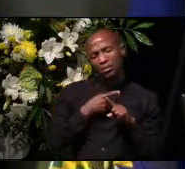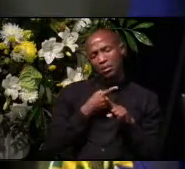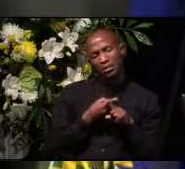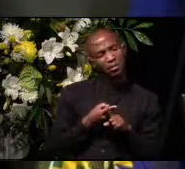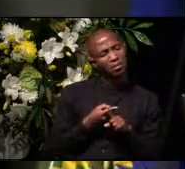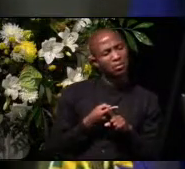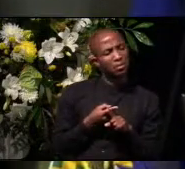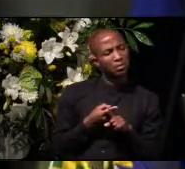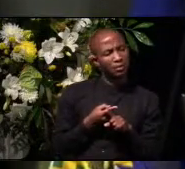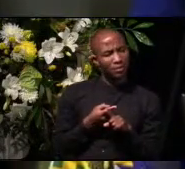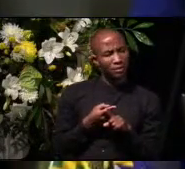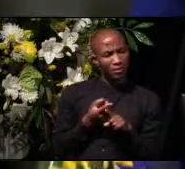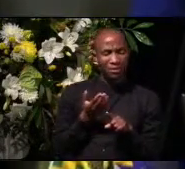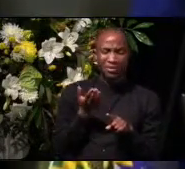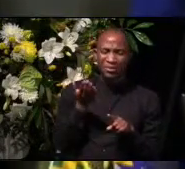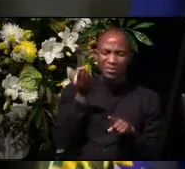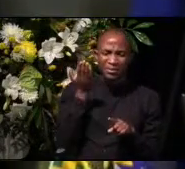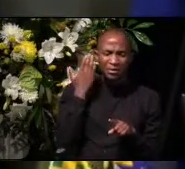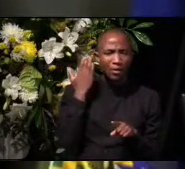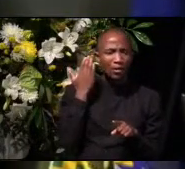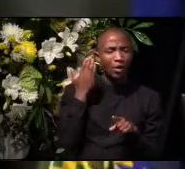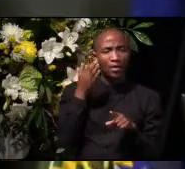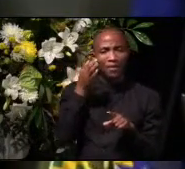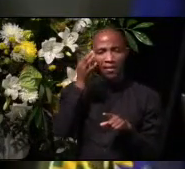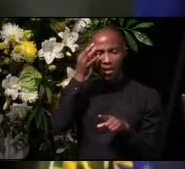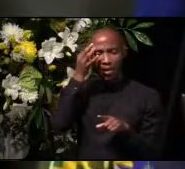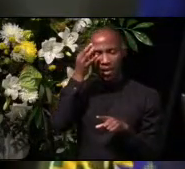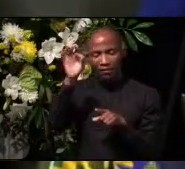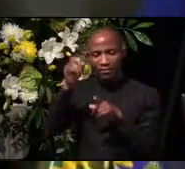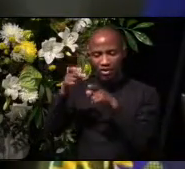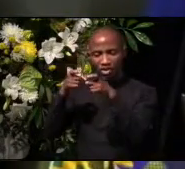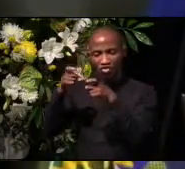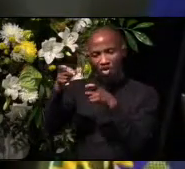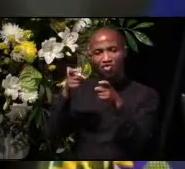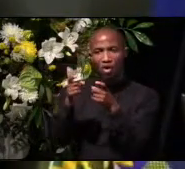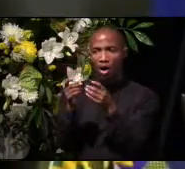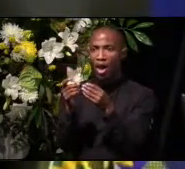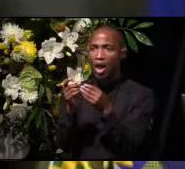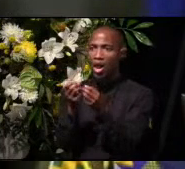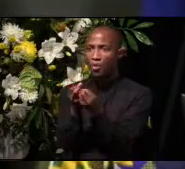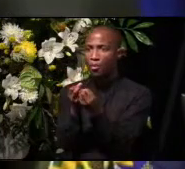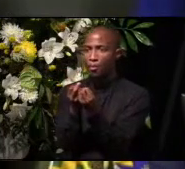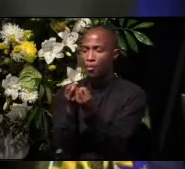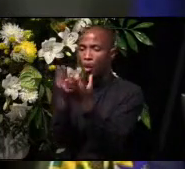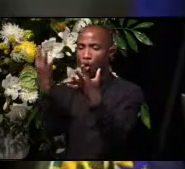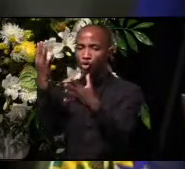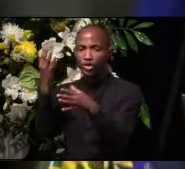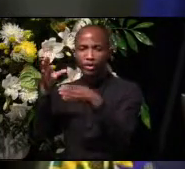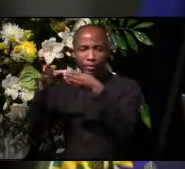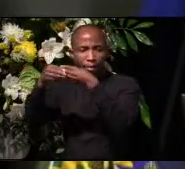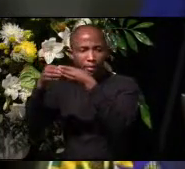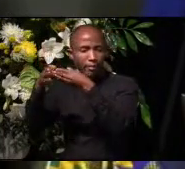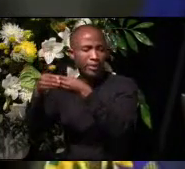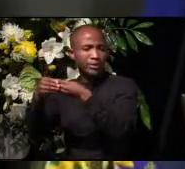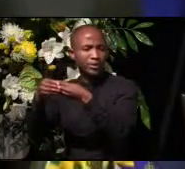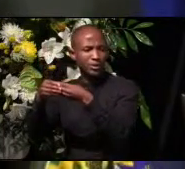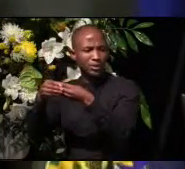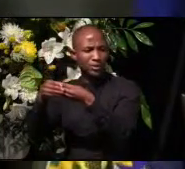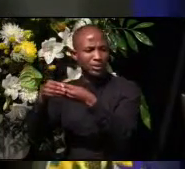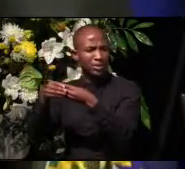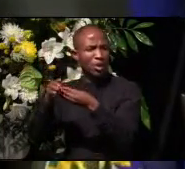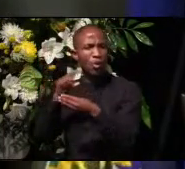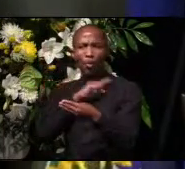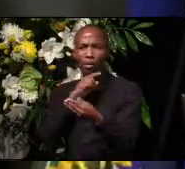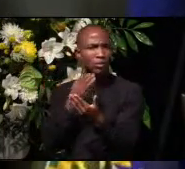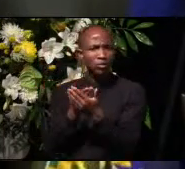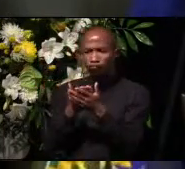the governing party has a huge majority then the members of parliament are not necessarily very important for that party because they are